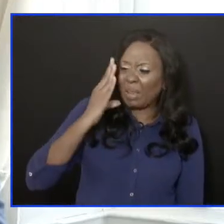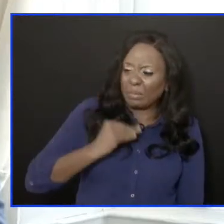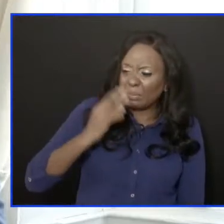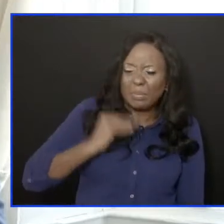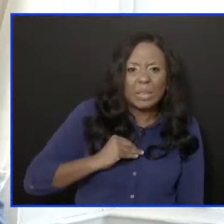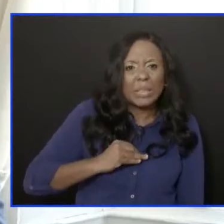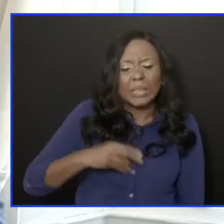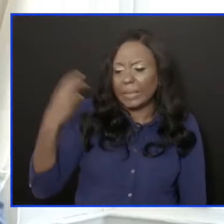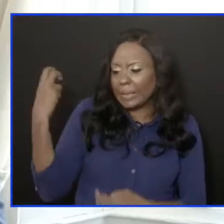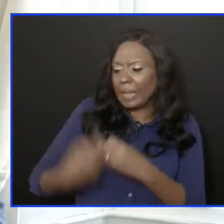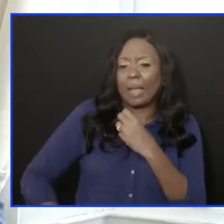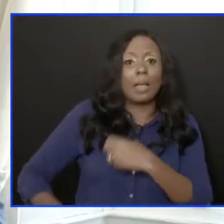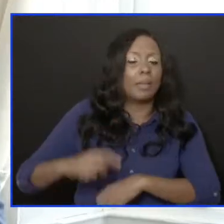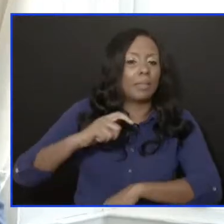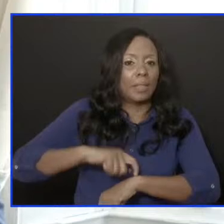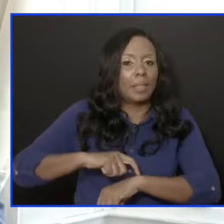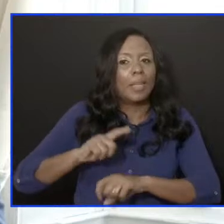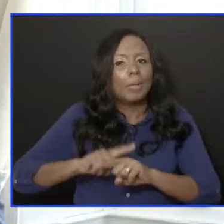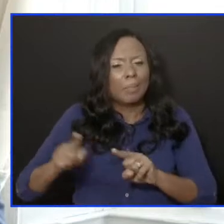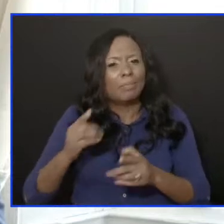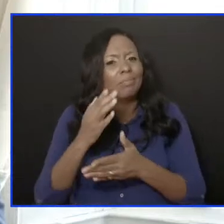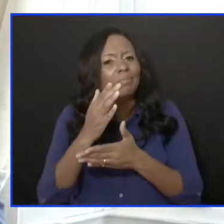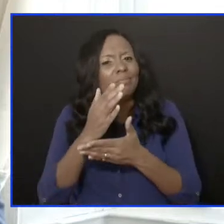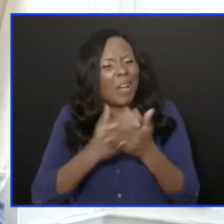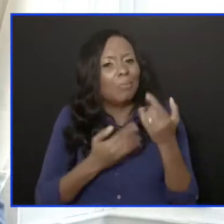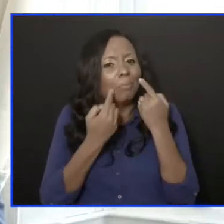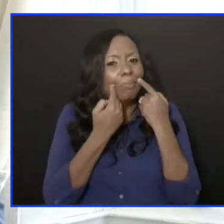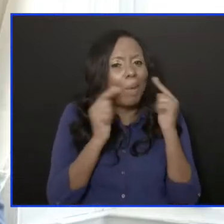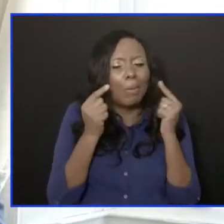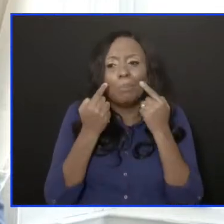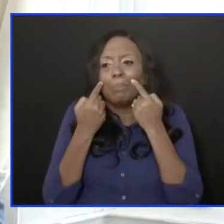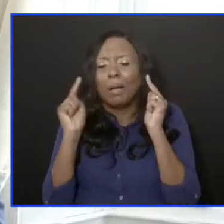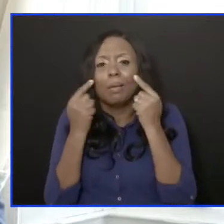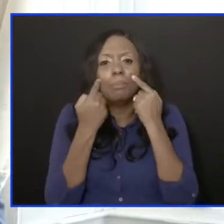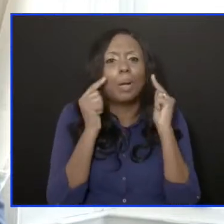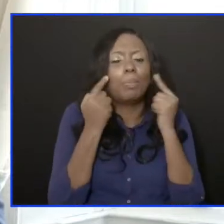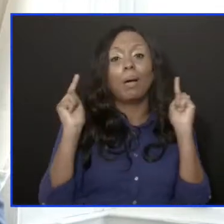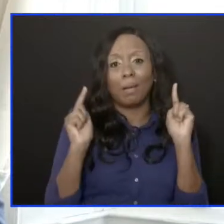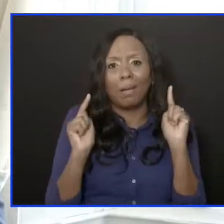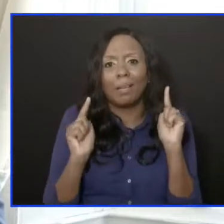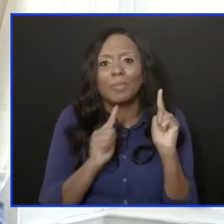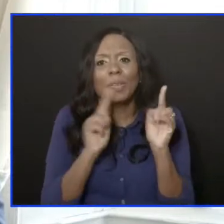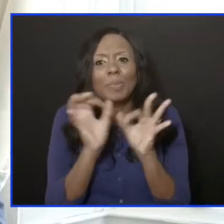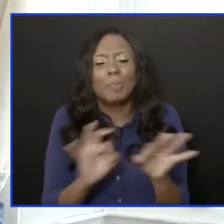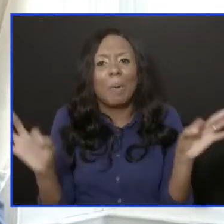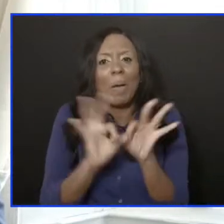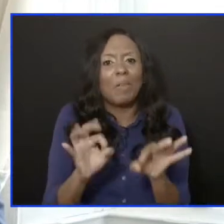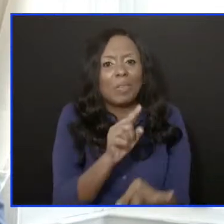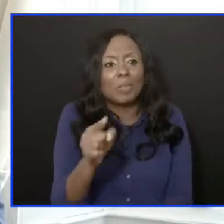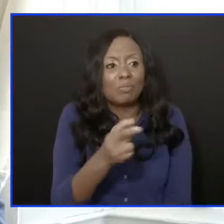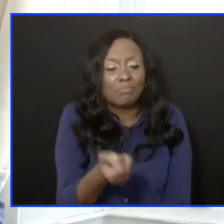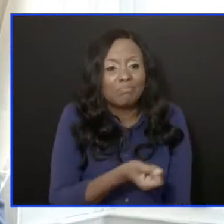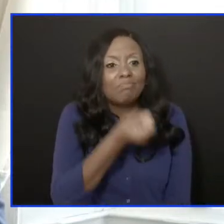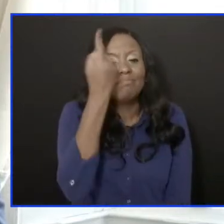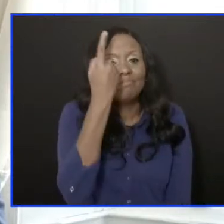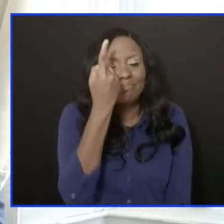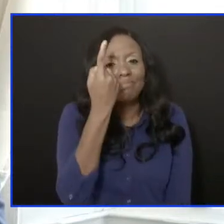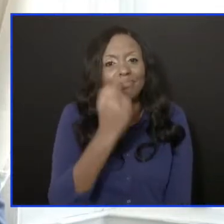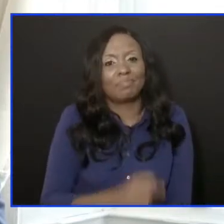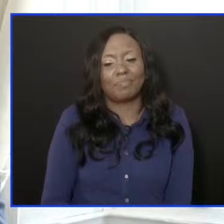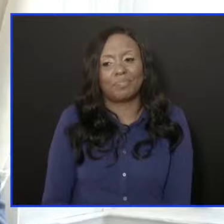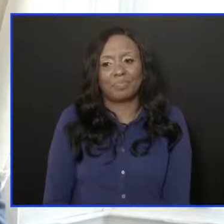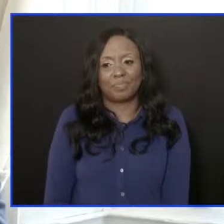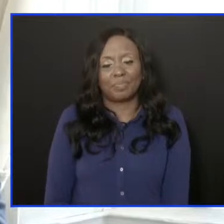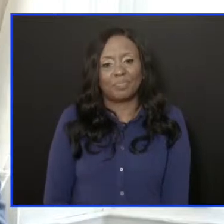I think there are some wins that we have certainly achieved, and I think it's important for you out there to understand. But